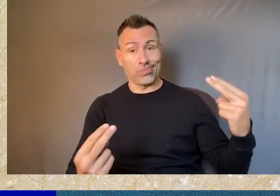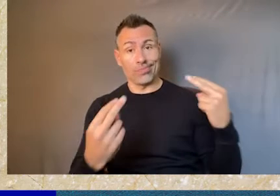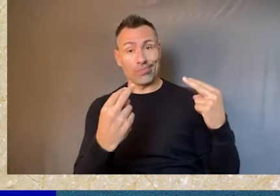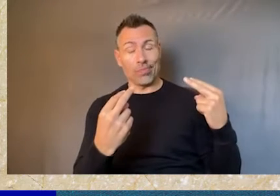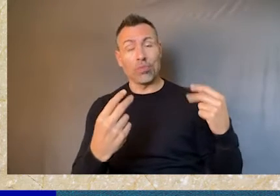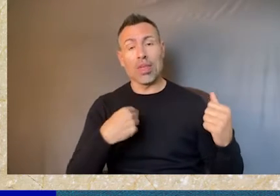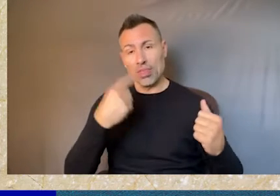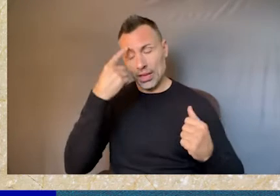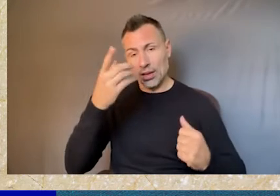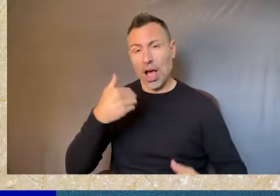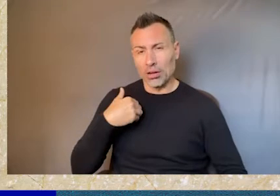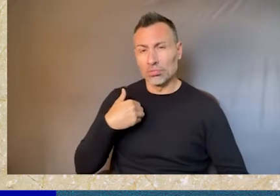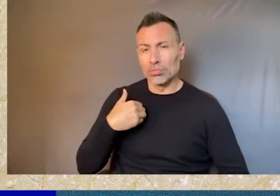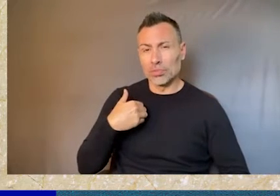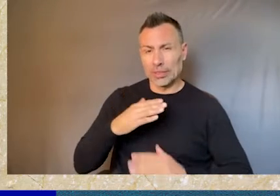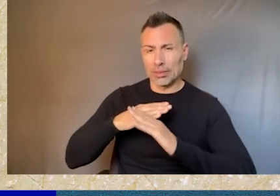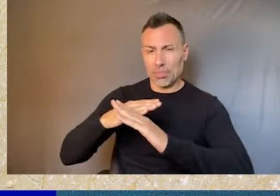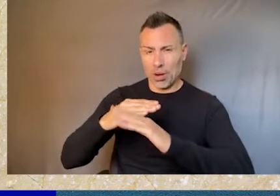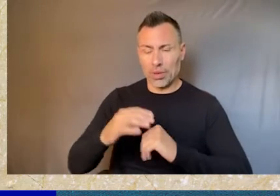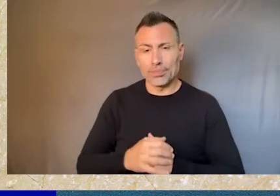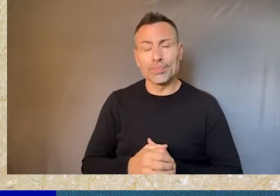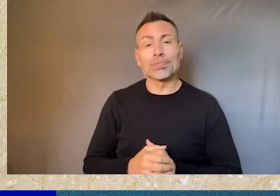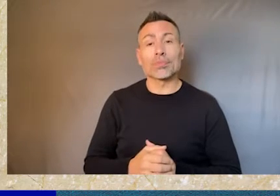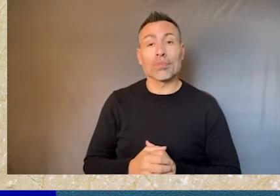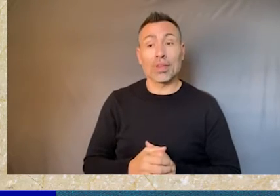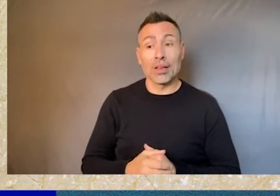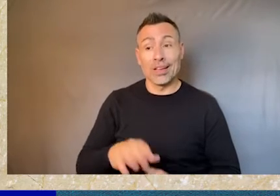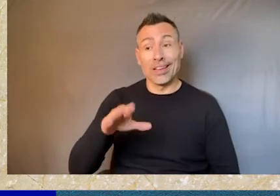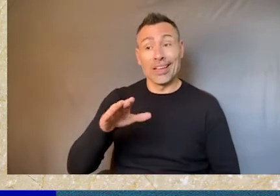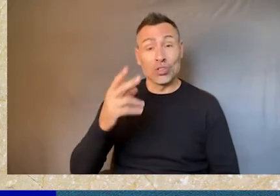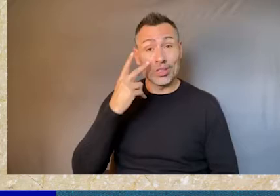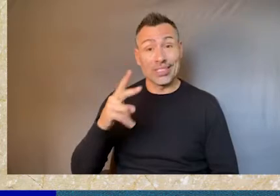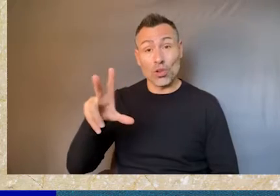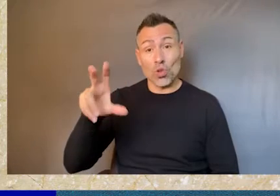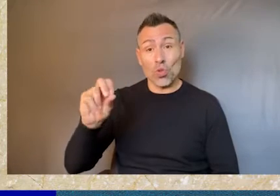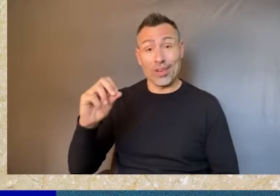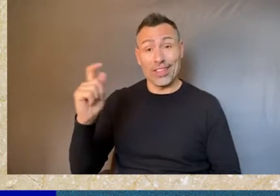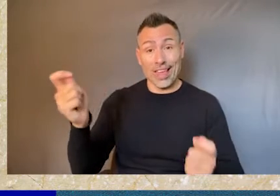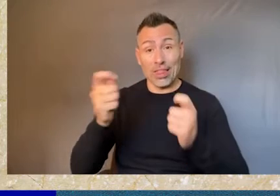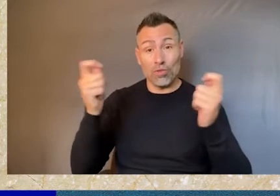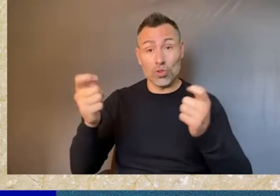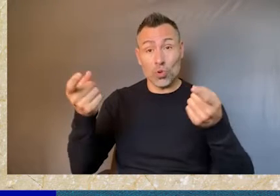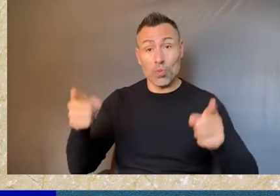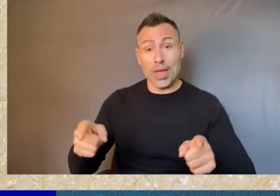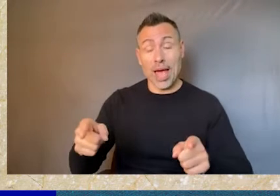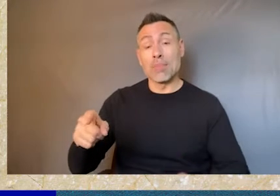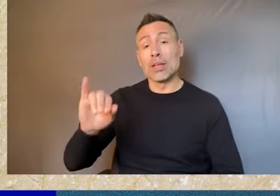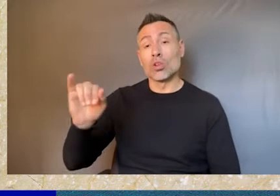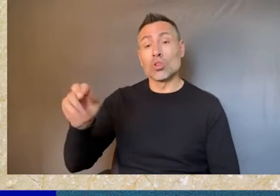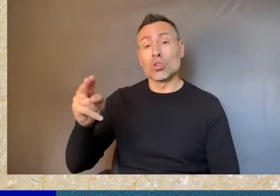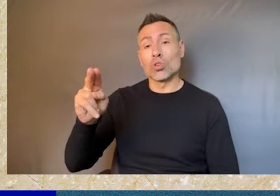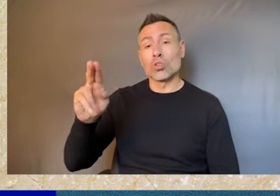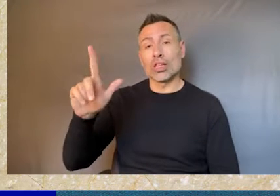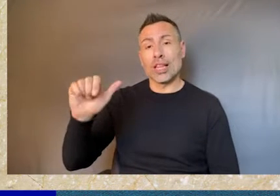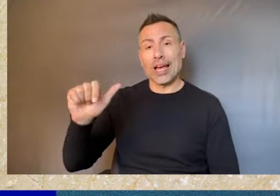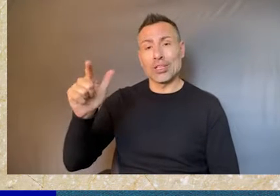And as you can see, the 30th anniversary of the signing of the ADA is coming up this month on July 26th, because the ADA